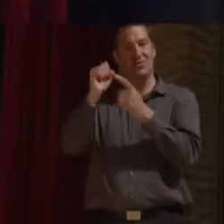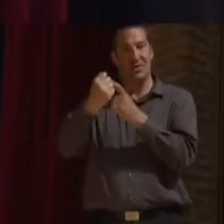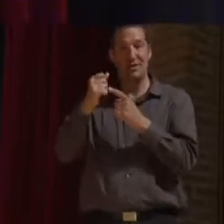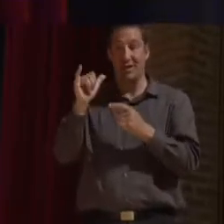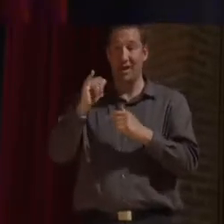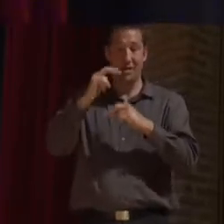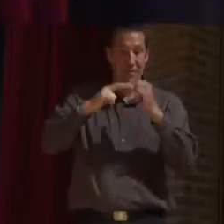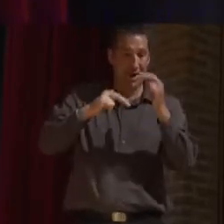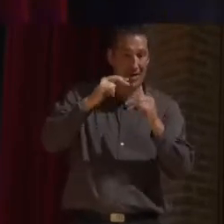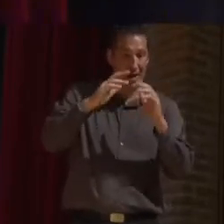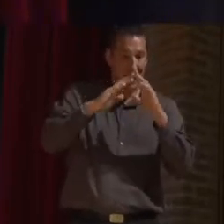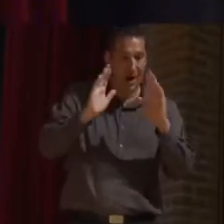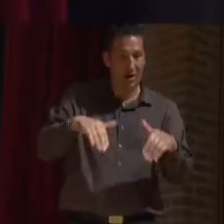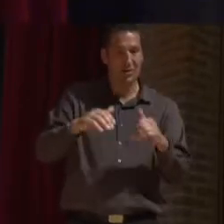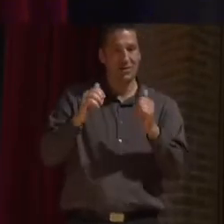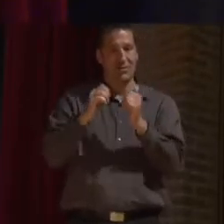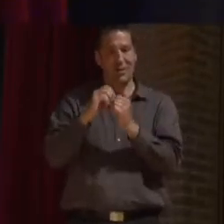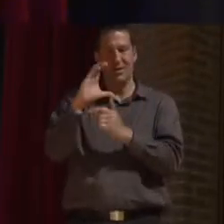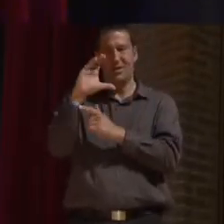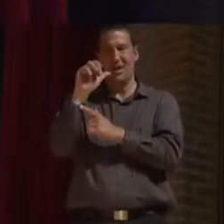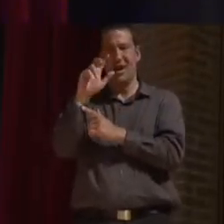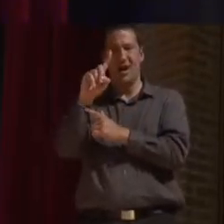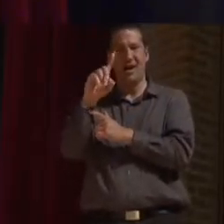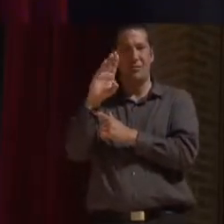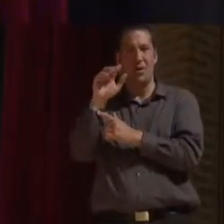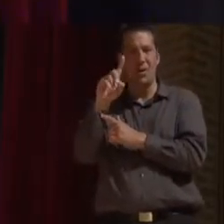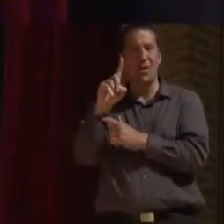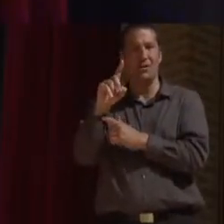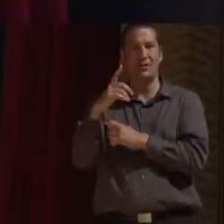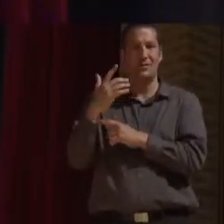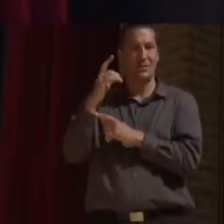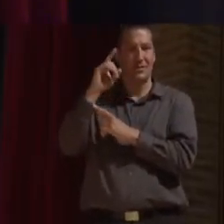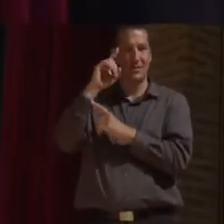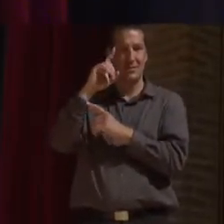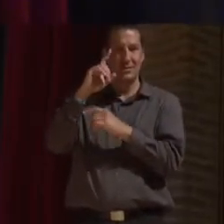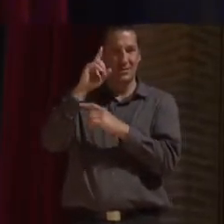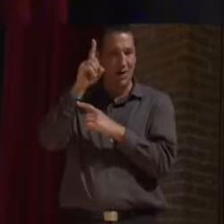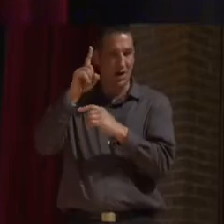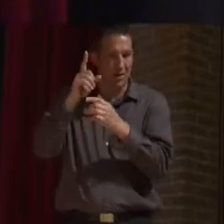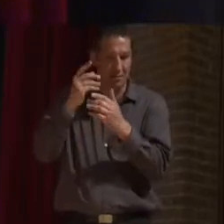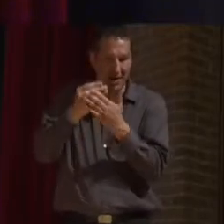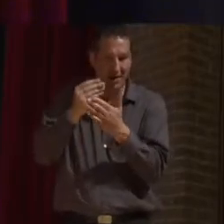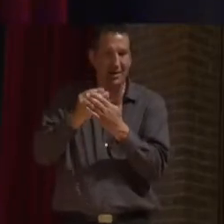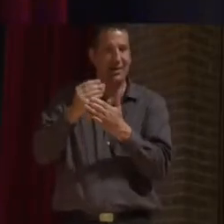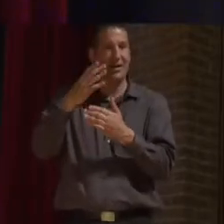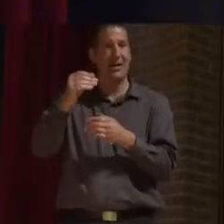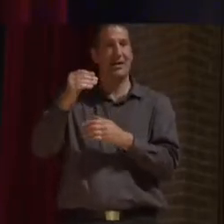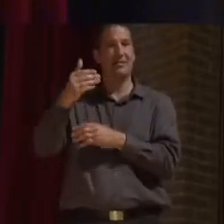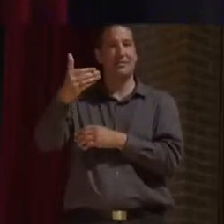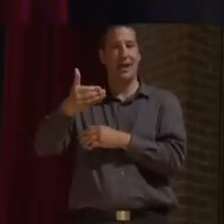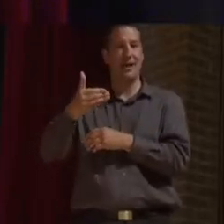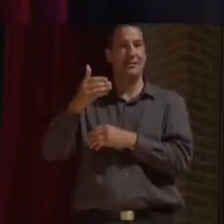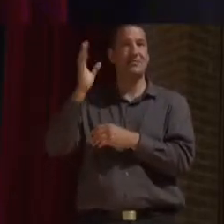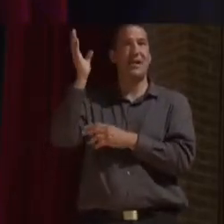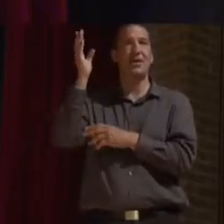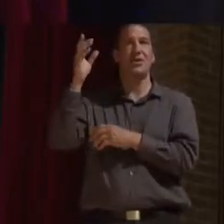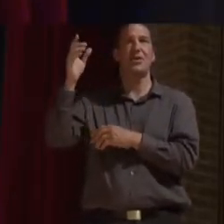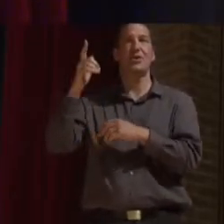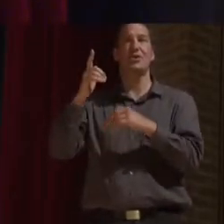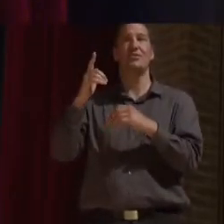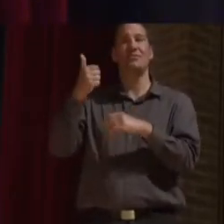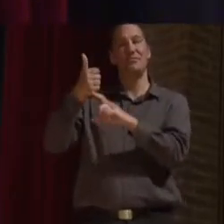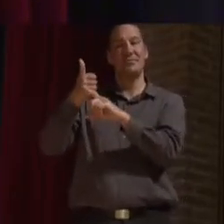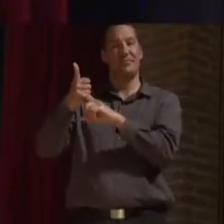out of cardboard, creating a life board, smart money. They're going to have some guest speakers, which are going to include construction worker,